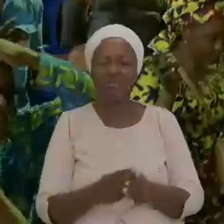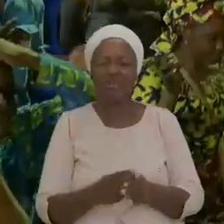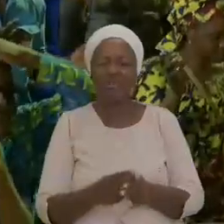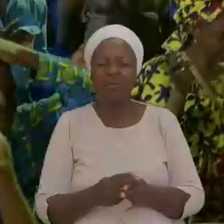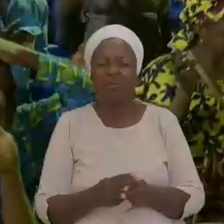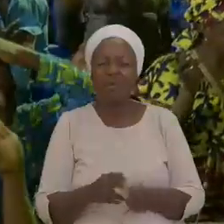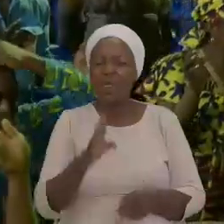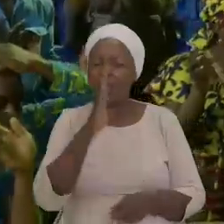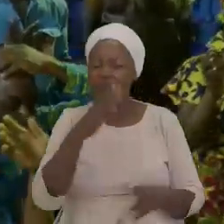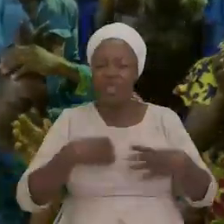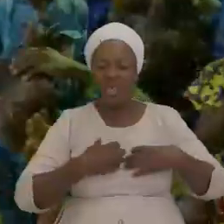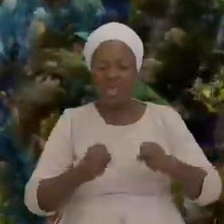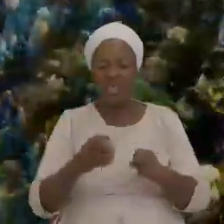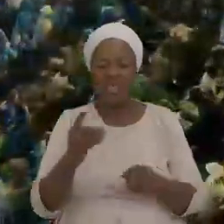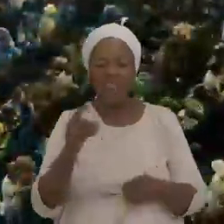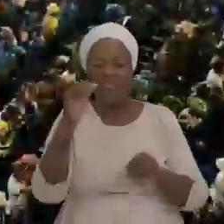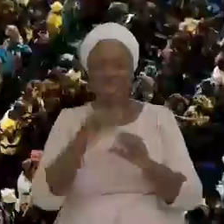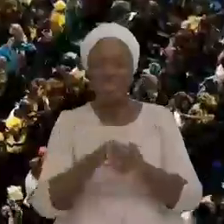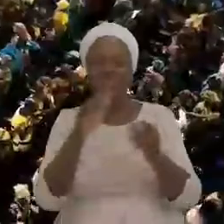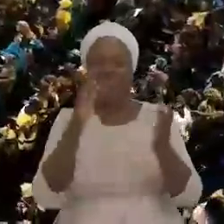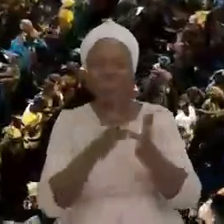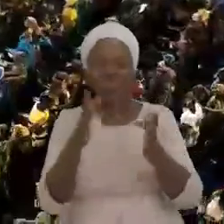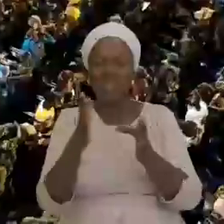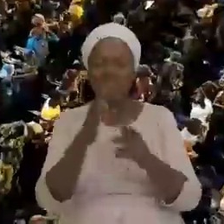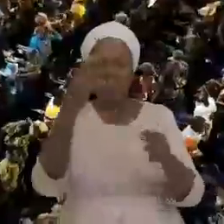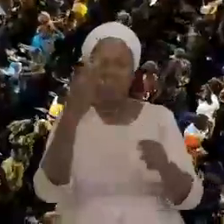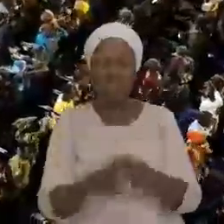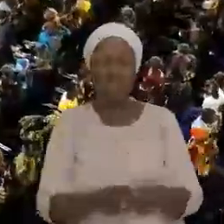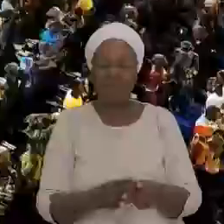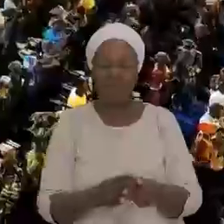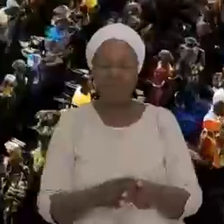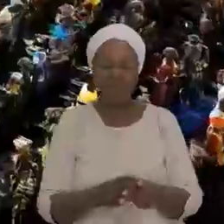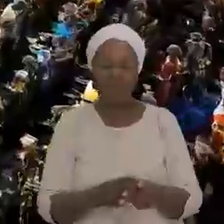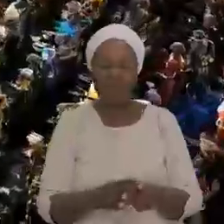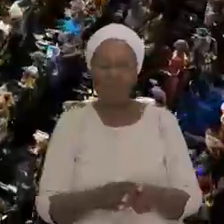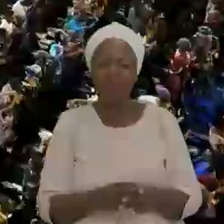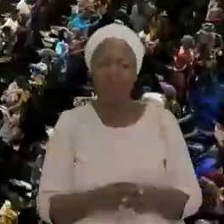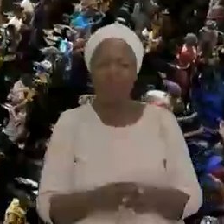Be healed in Jesus' name.